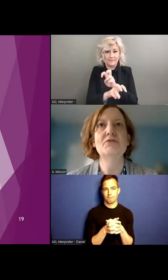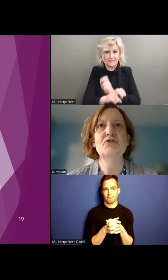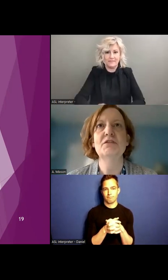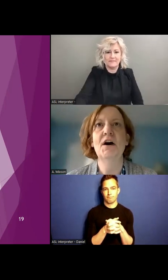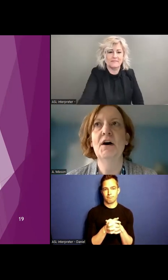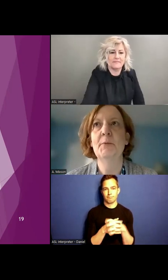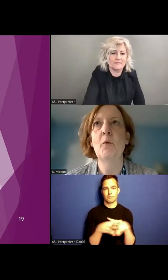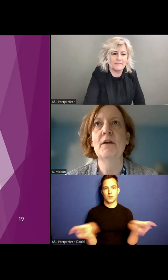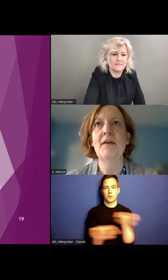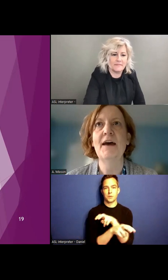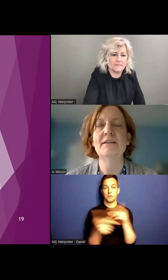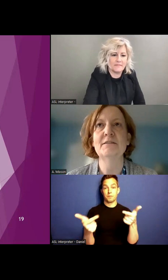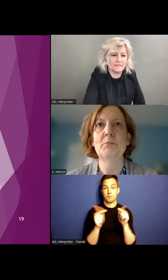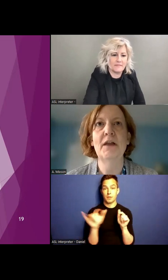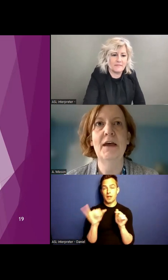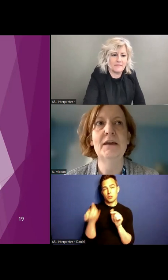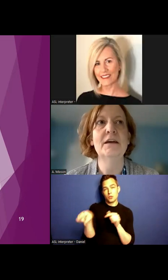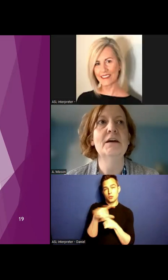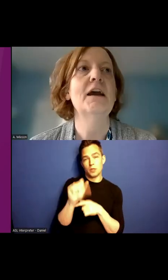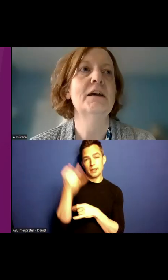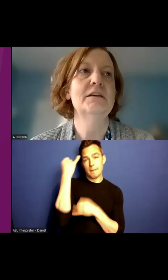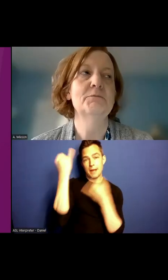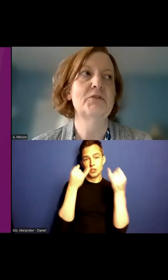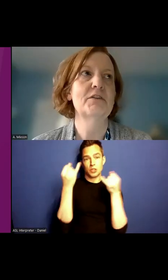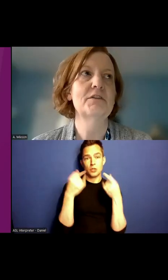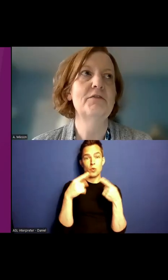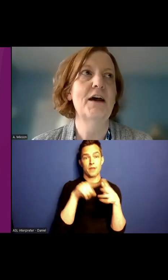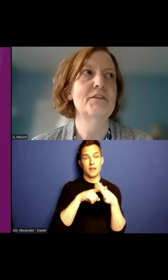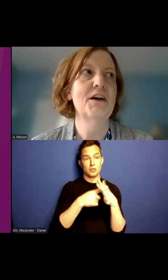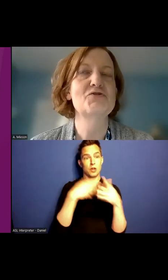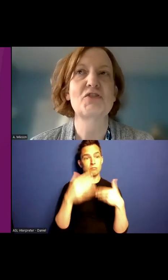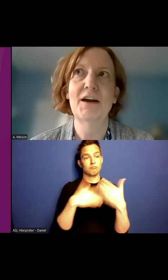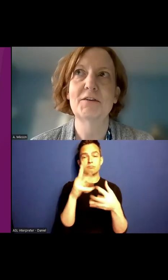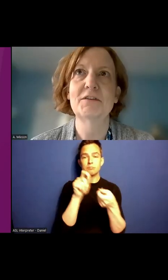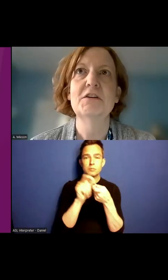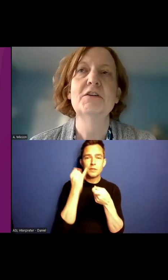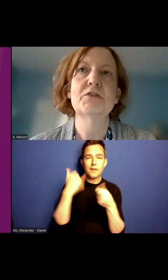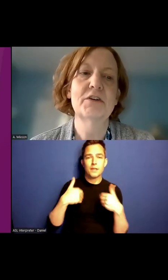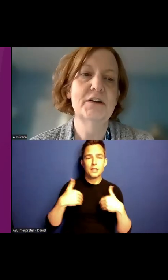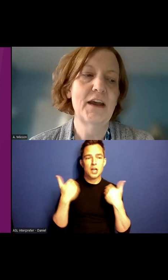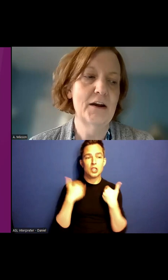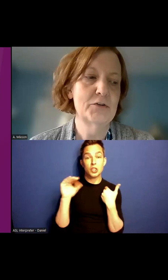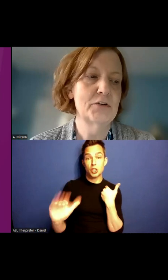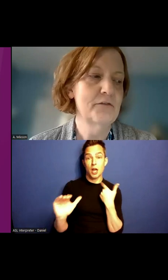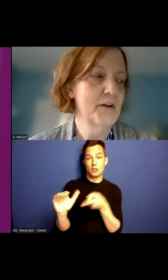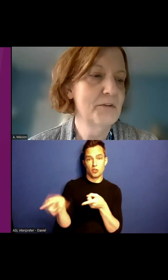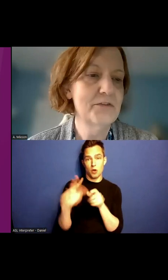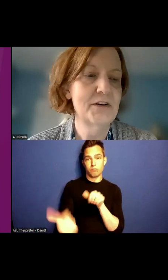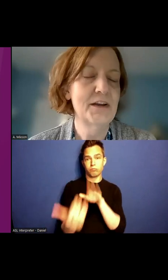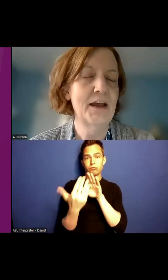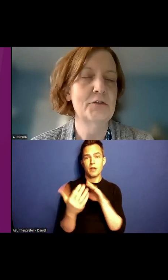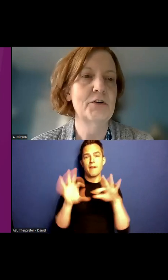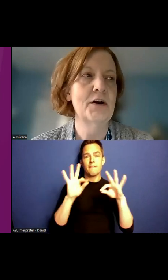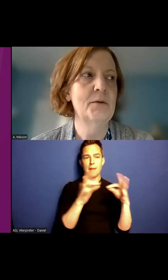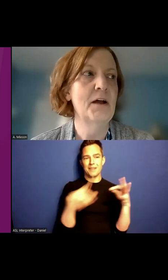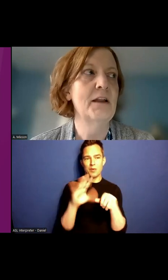can imagine, when that is in play, and particularly if you have a young child, you're going to encounter, families are going